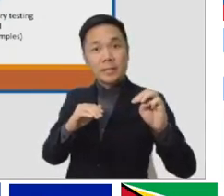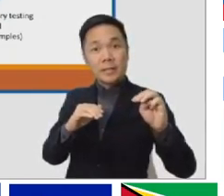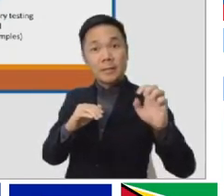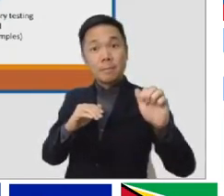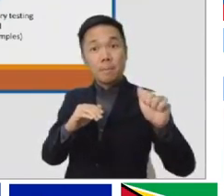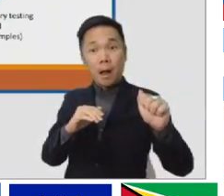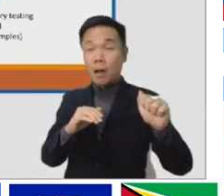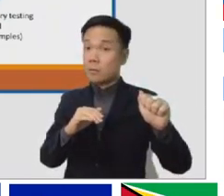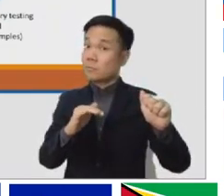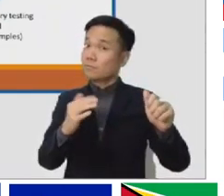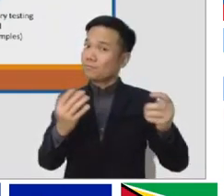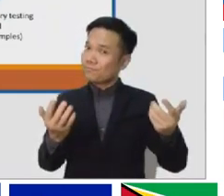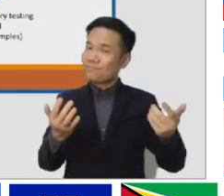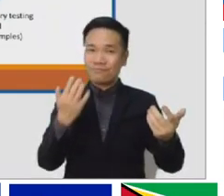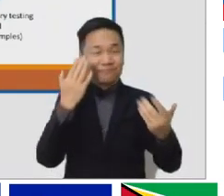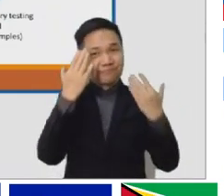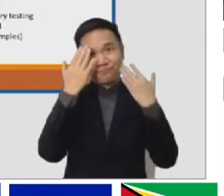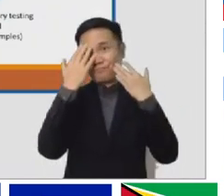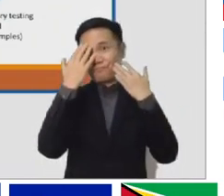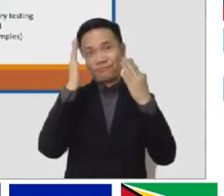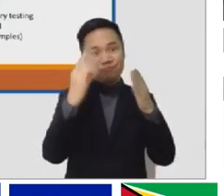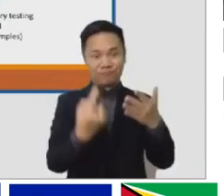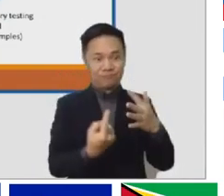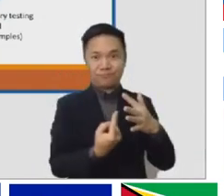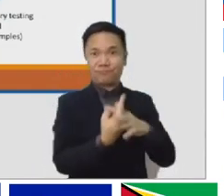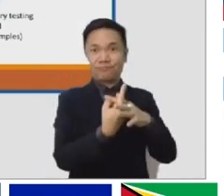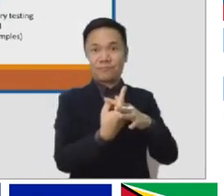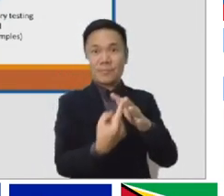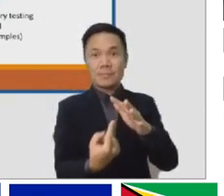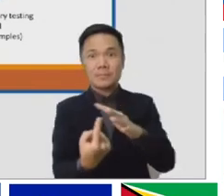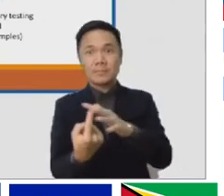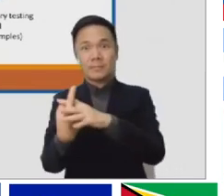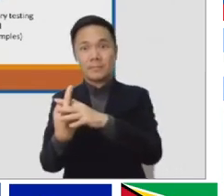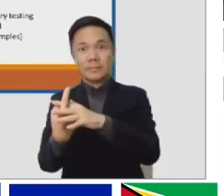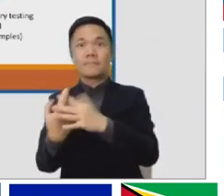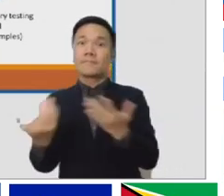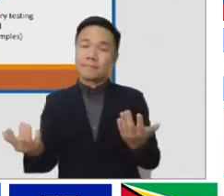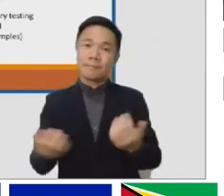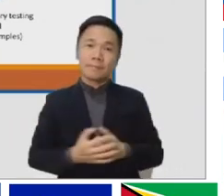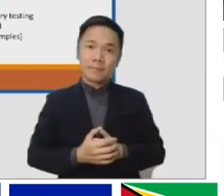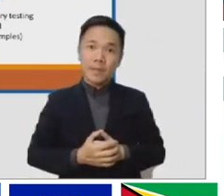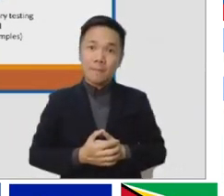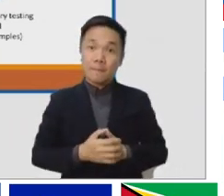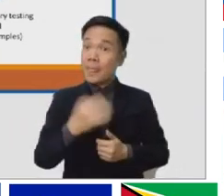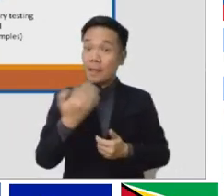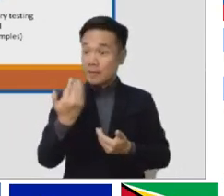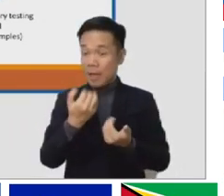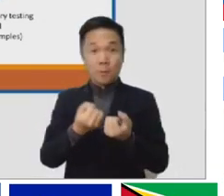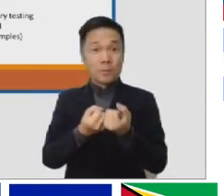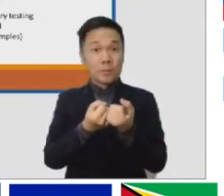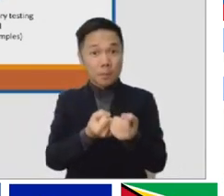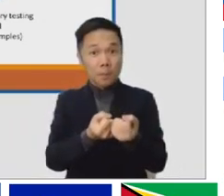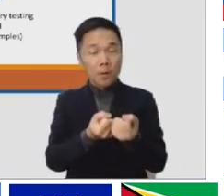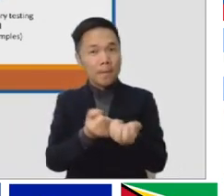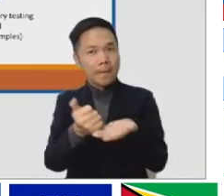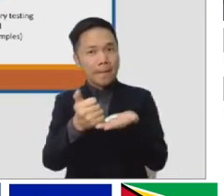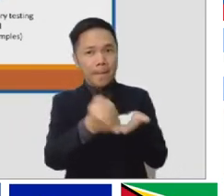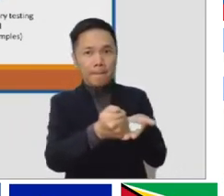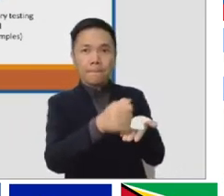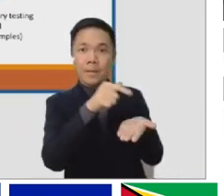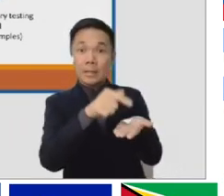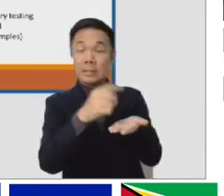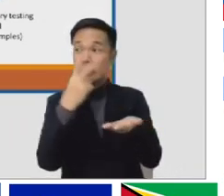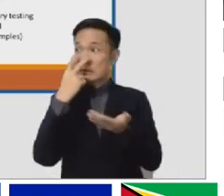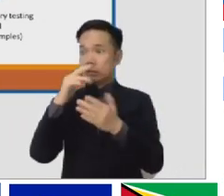interesting issues. Let's give you an idea of some of the support that we gave to La Soufriere, the volcanic